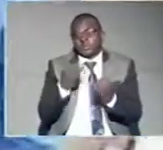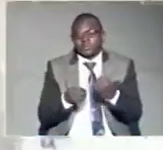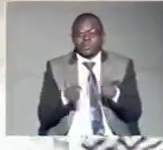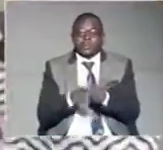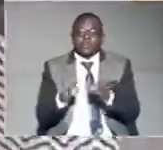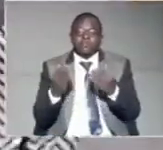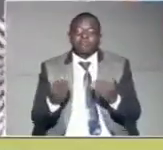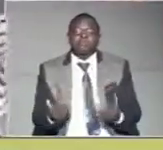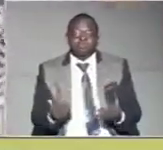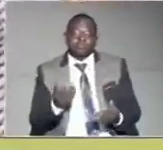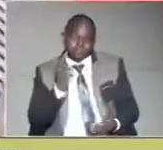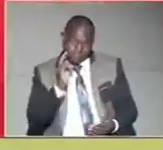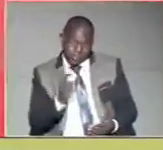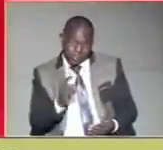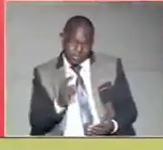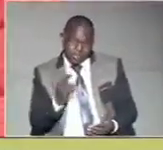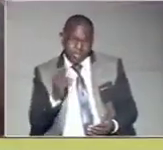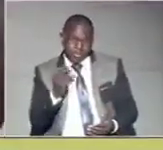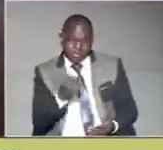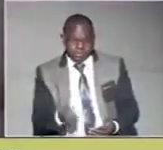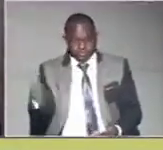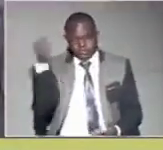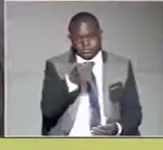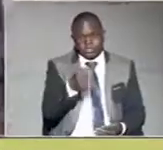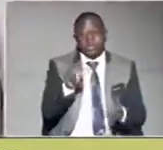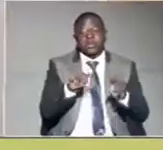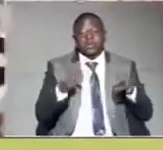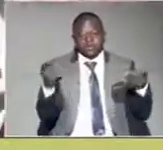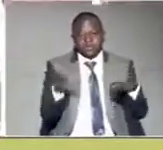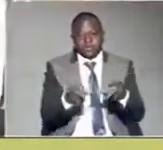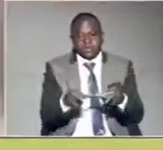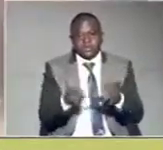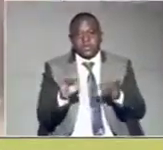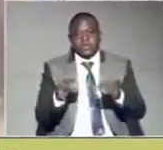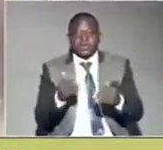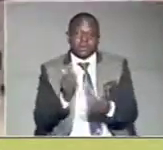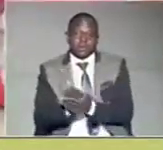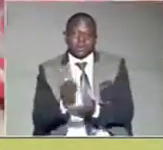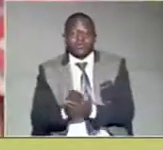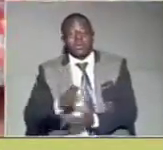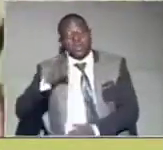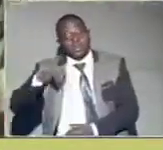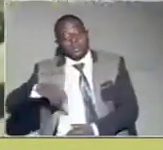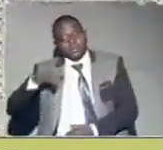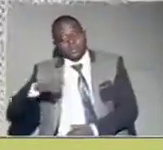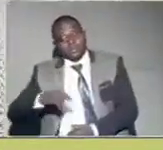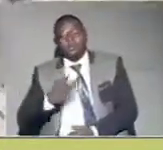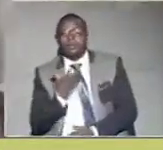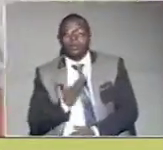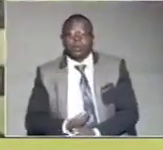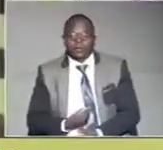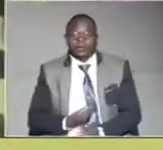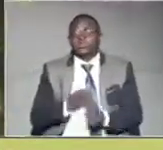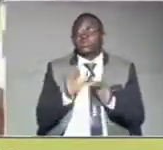also not being put in those high positions, which actually demotivates them from staying in